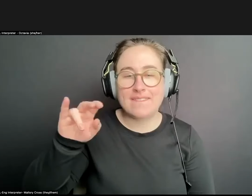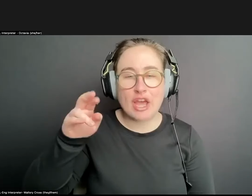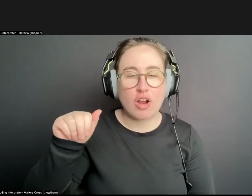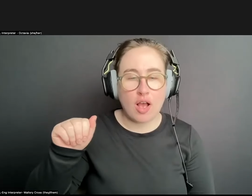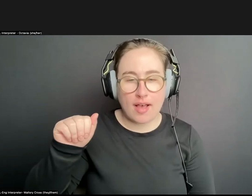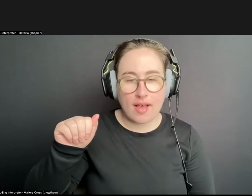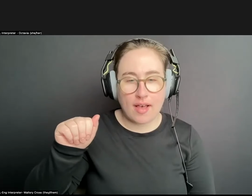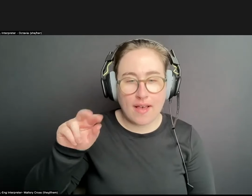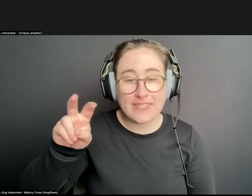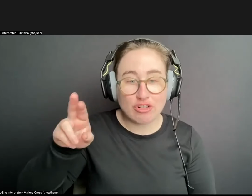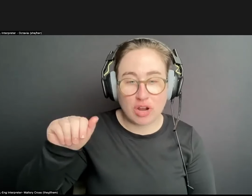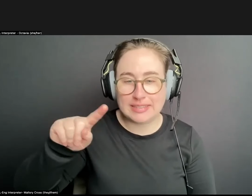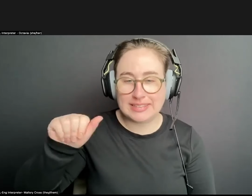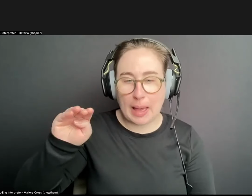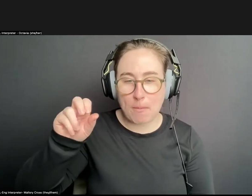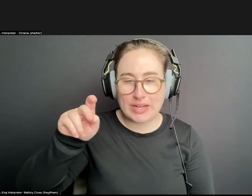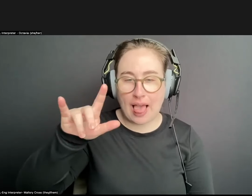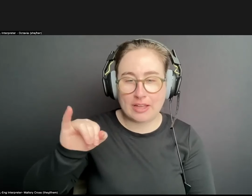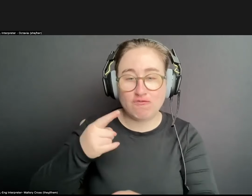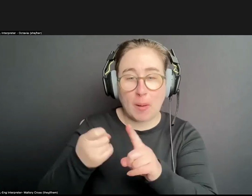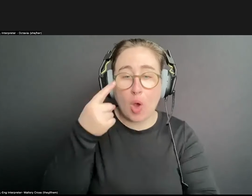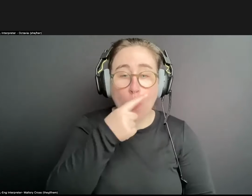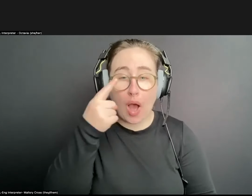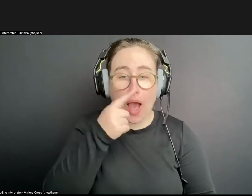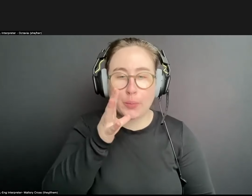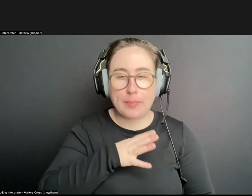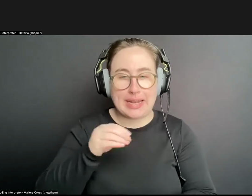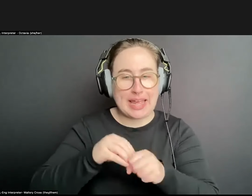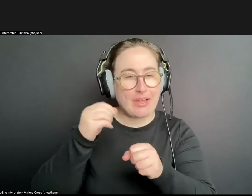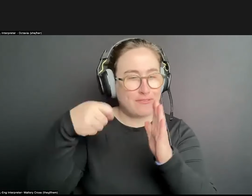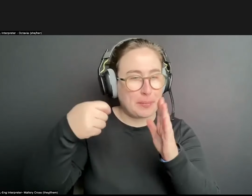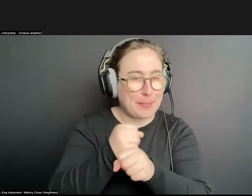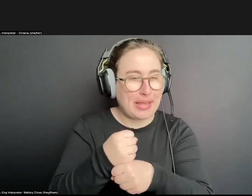Zambonelli from Hawaii Women in Filmmaking. Hi, Vera.